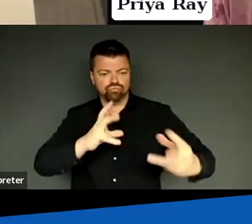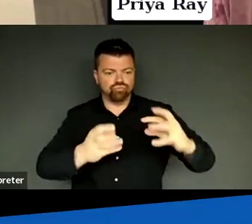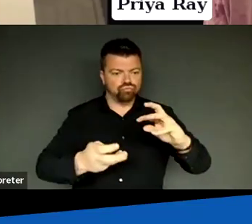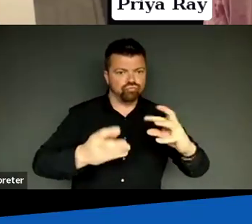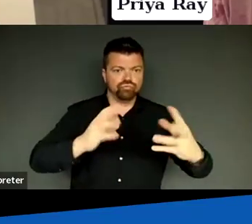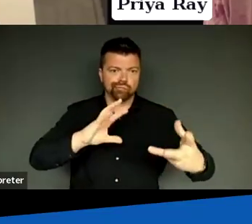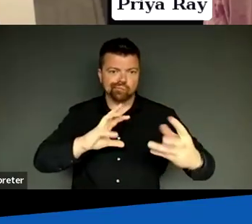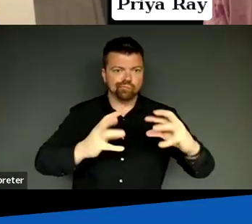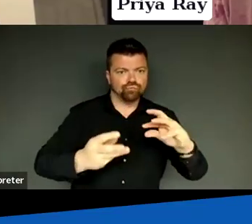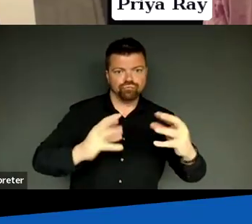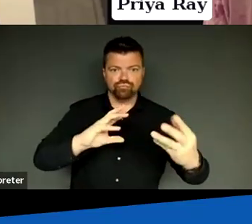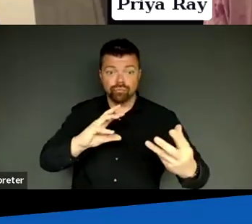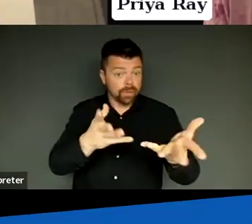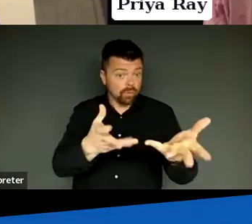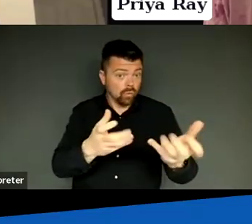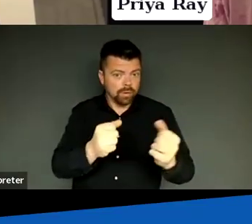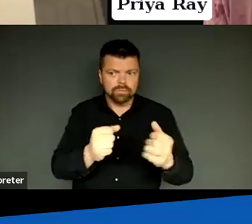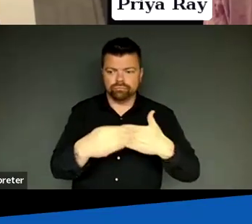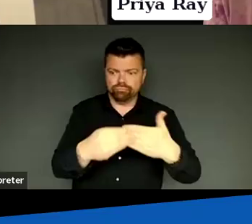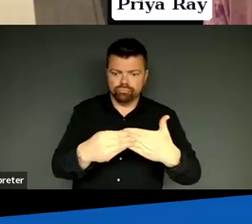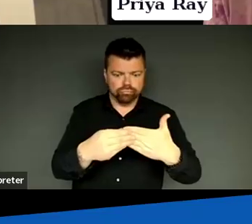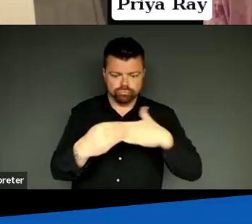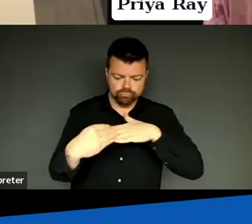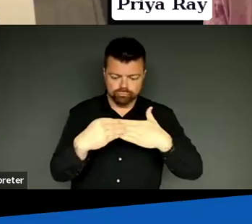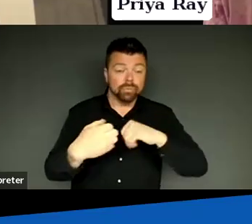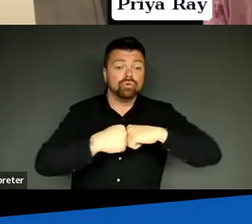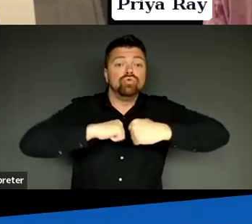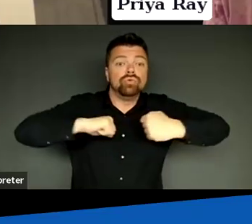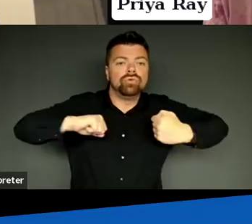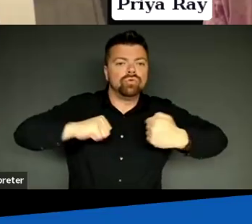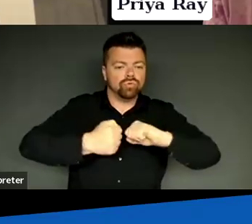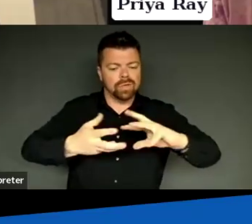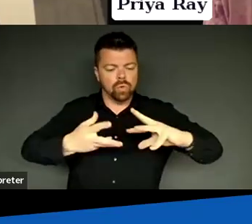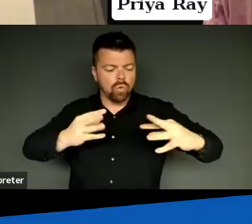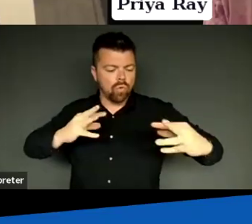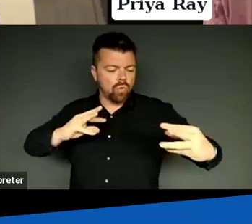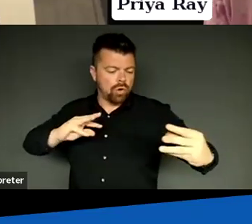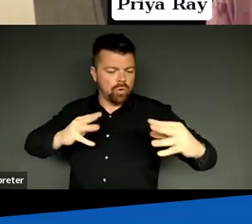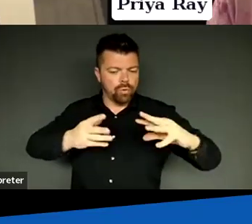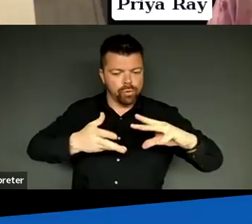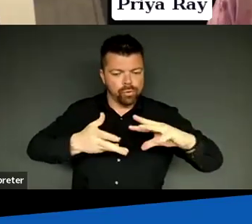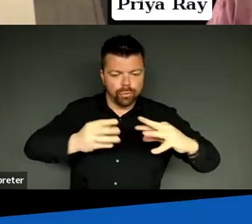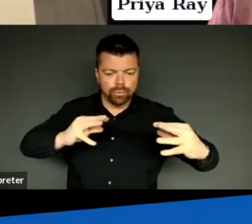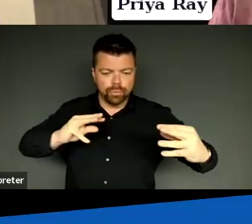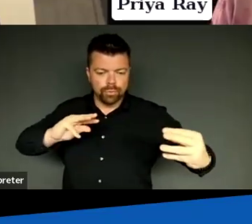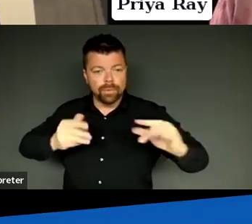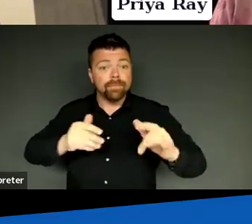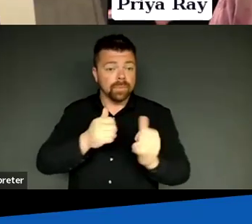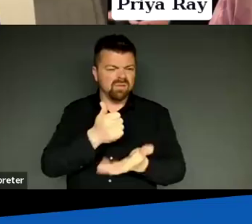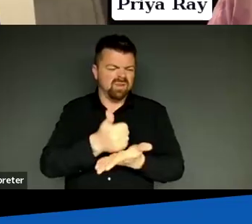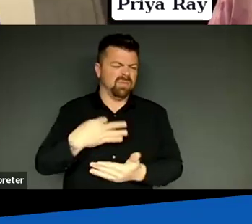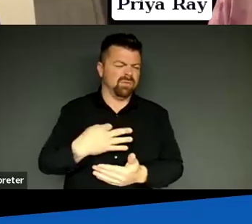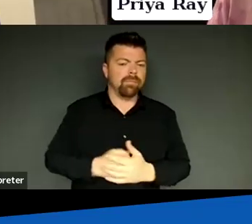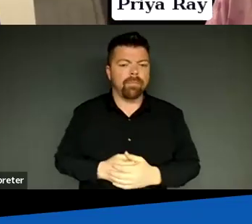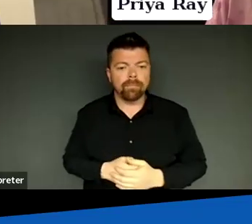they want to do. And so anything you can do to stretch it out and exercise it, that's always a big help. And I